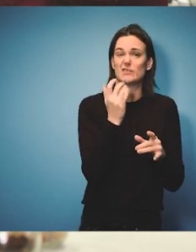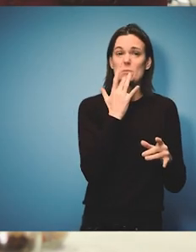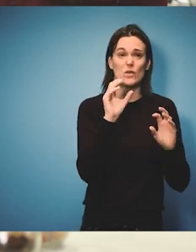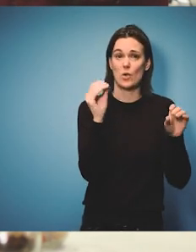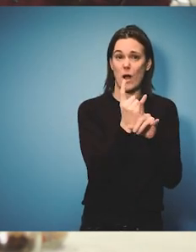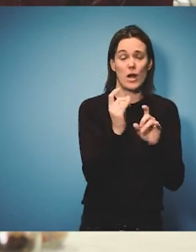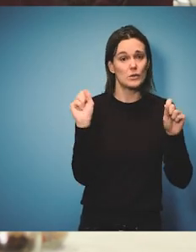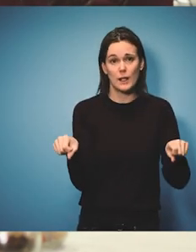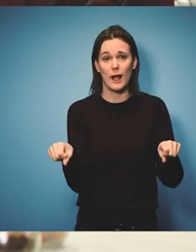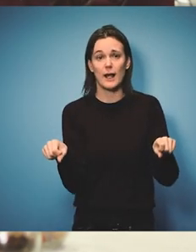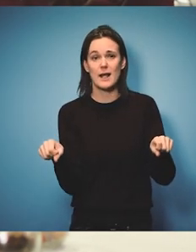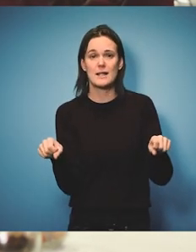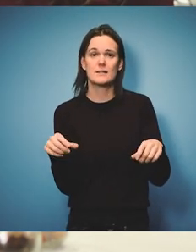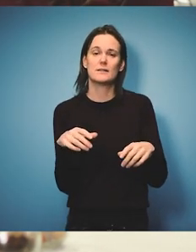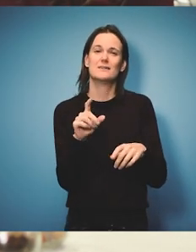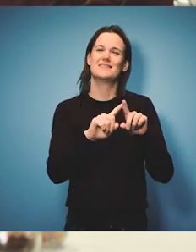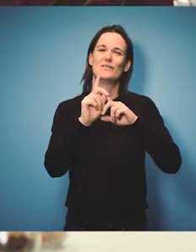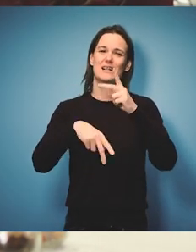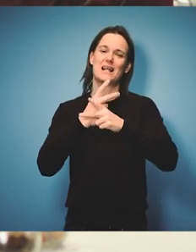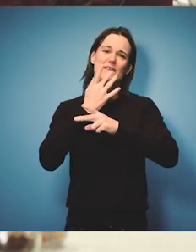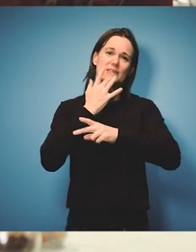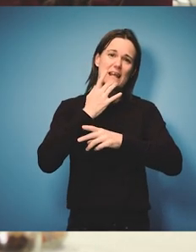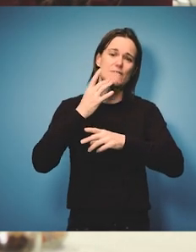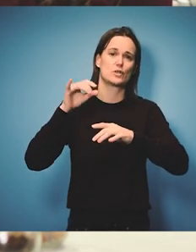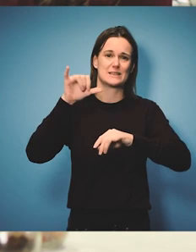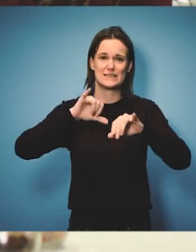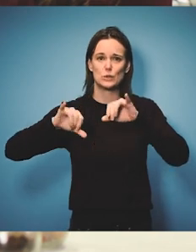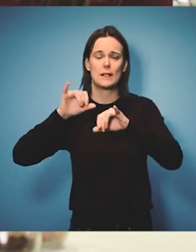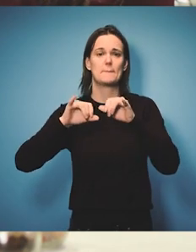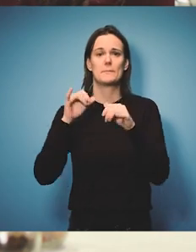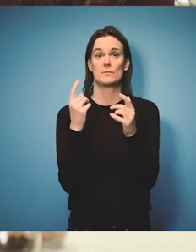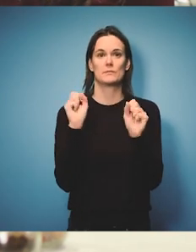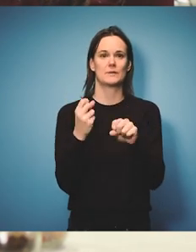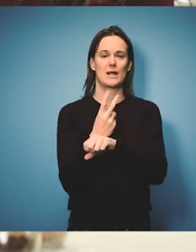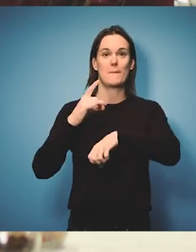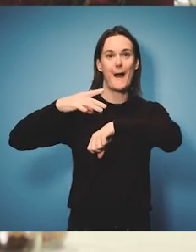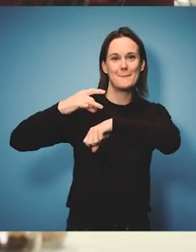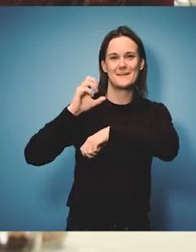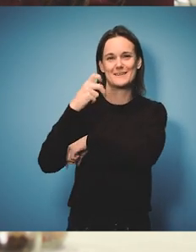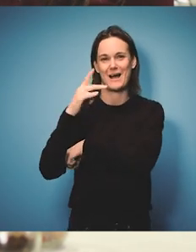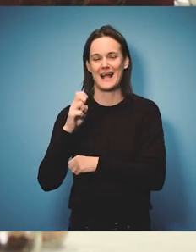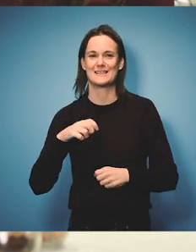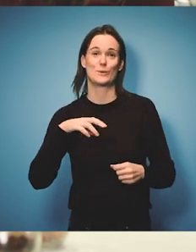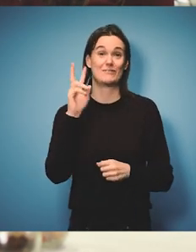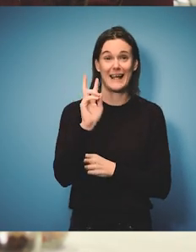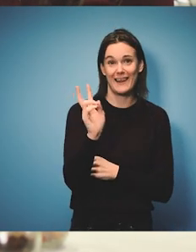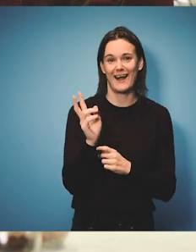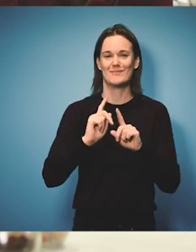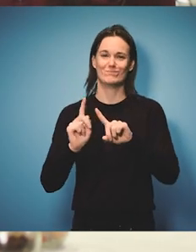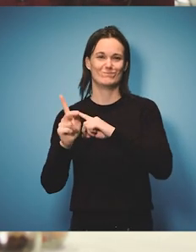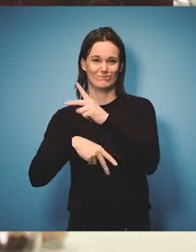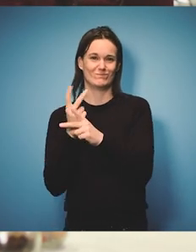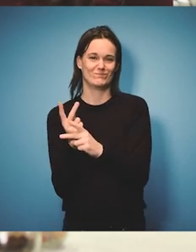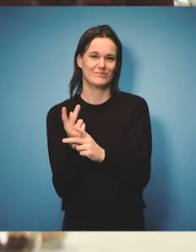no alcohol whatsoever. Mm-hmm. And by adding maybe some different flavored syrups, and some people can get them from, you know, you can use pumpkin spice, or you can do vanilla, all those